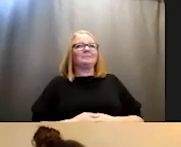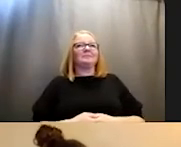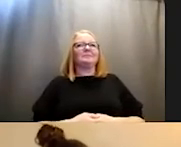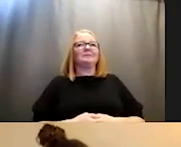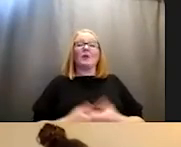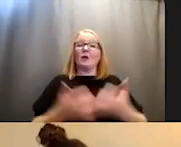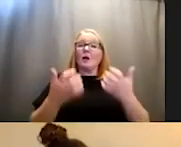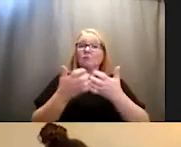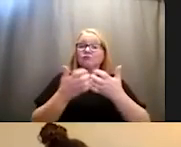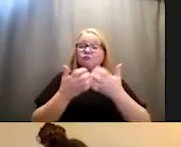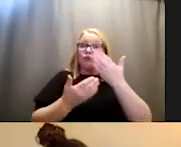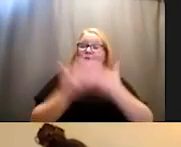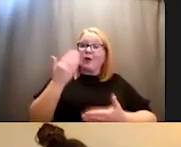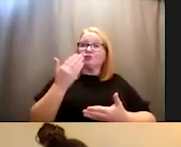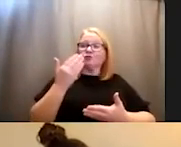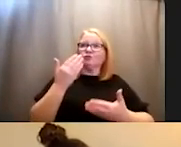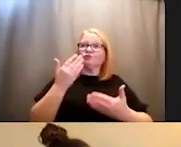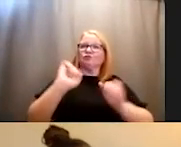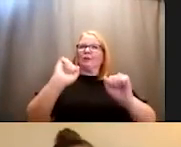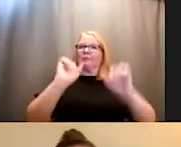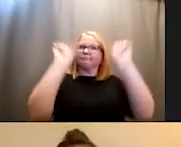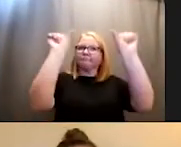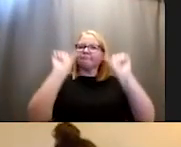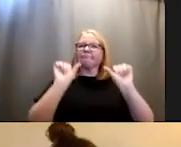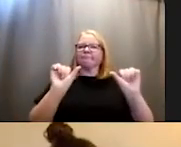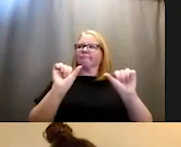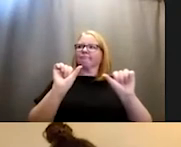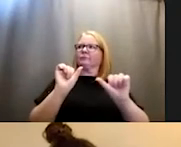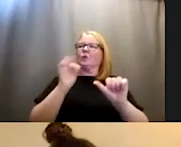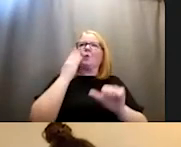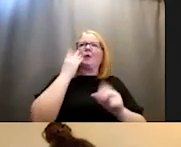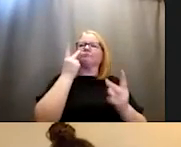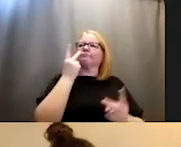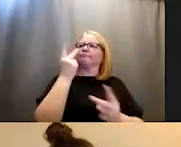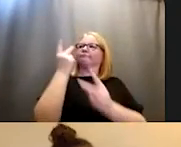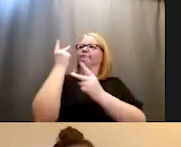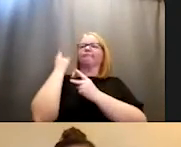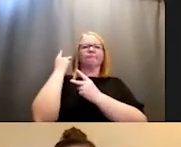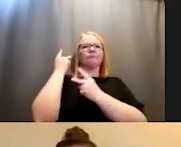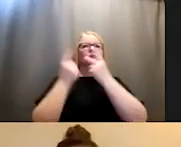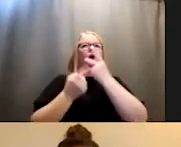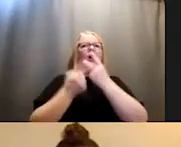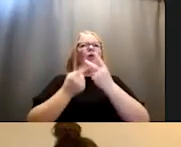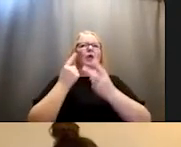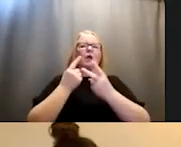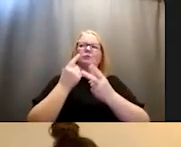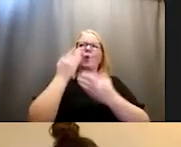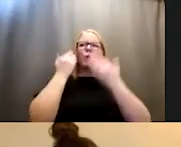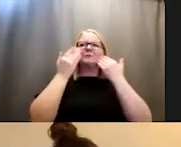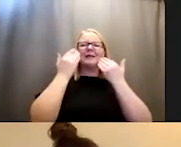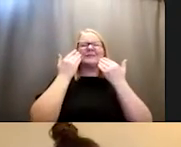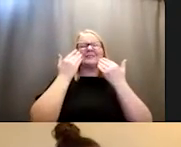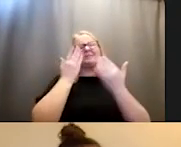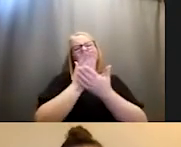how fresh the approach of the marketing campaign is, it's important to look back at what other major cosmetics and particularly American